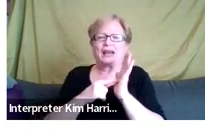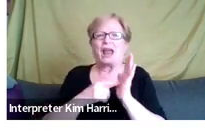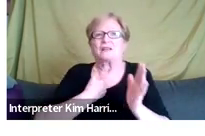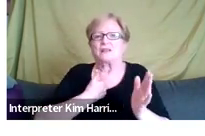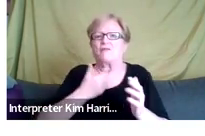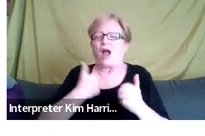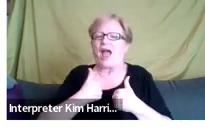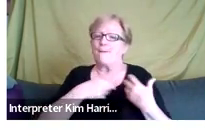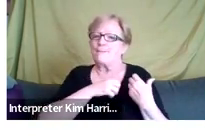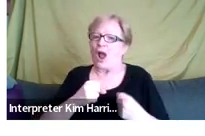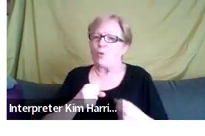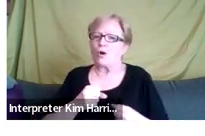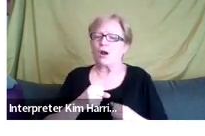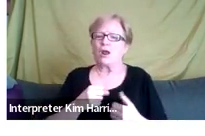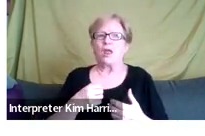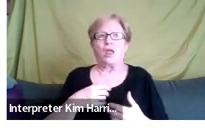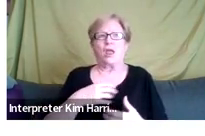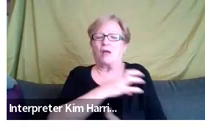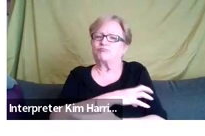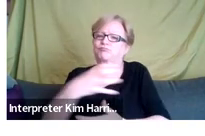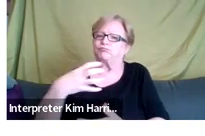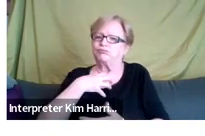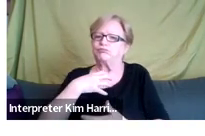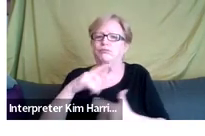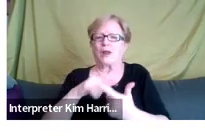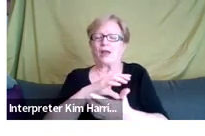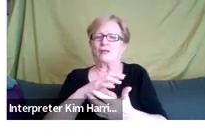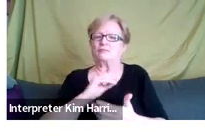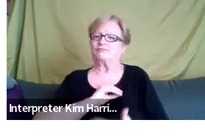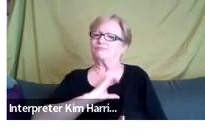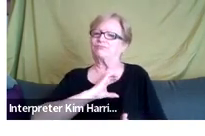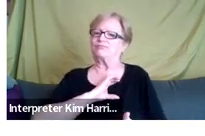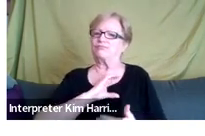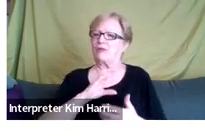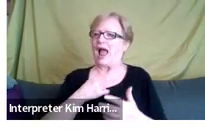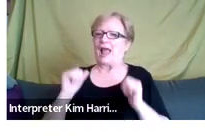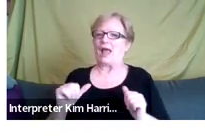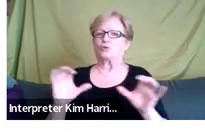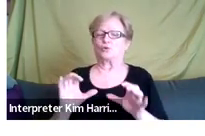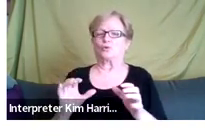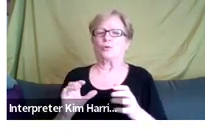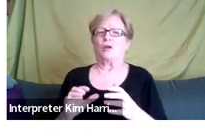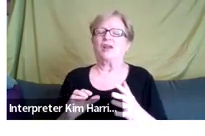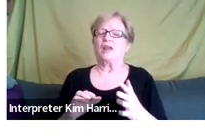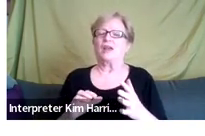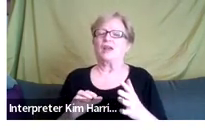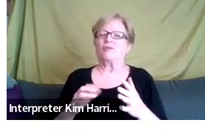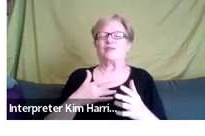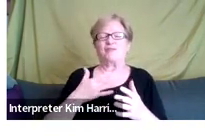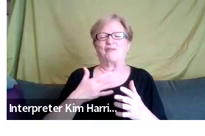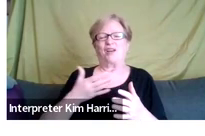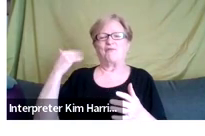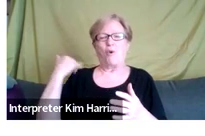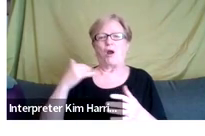your power, that we all have, and that we can do, those things, and we do belong